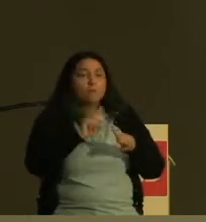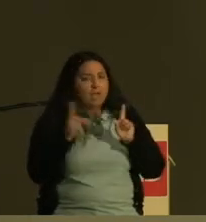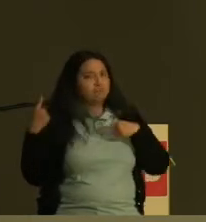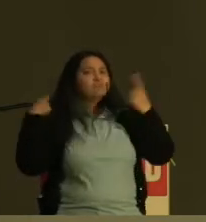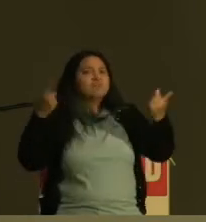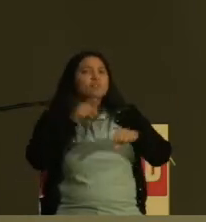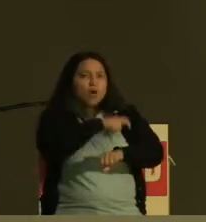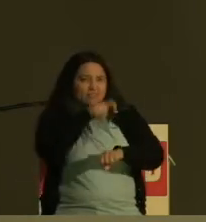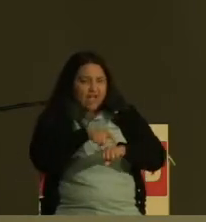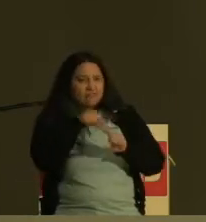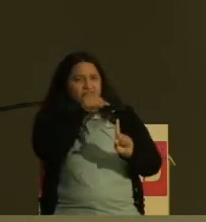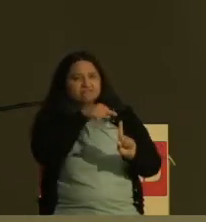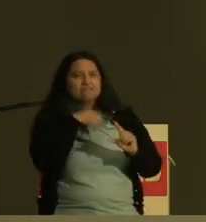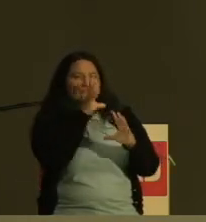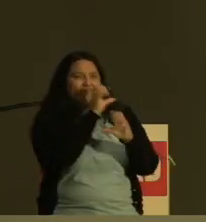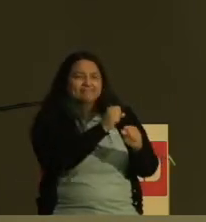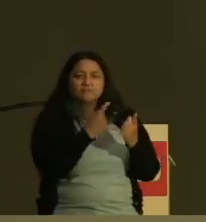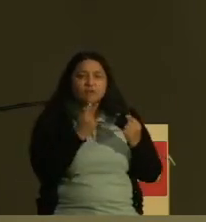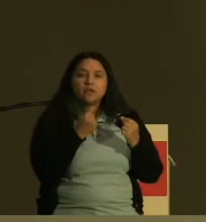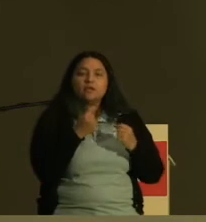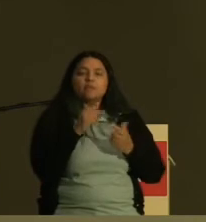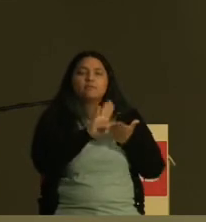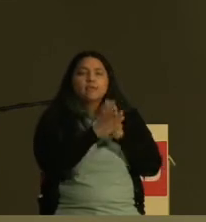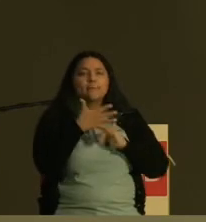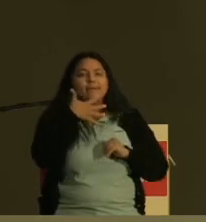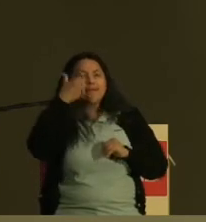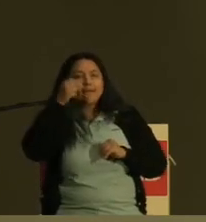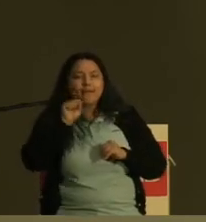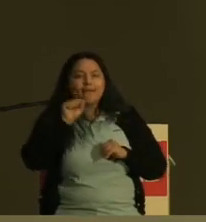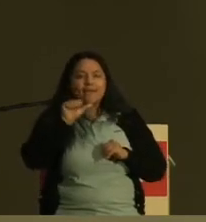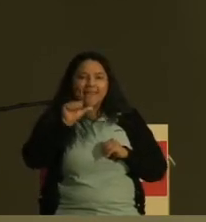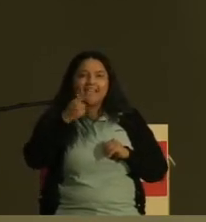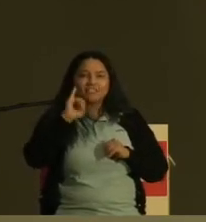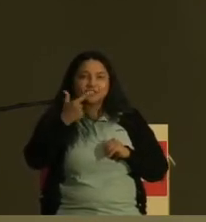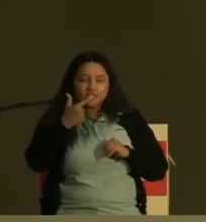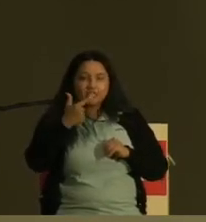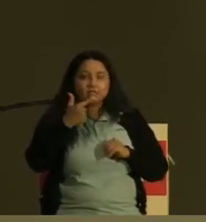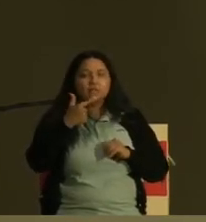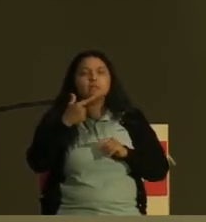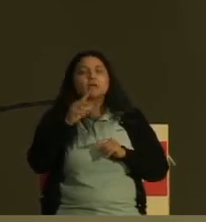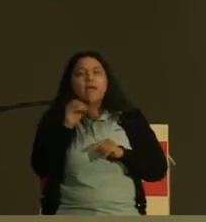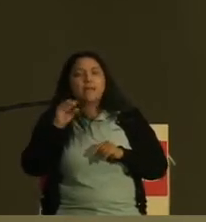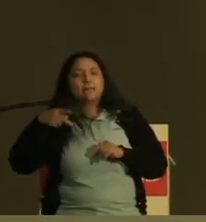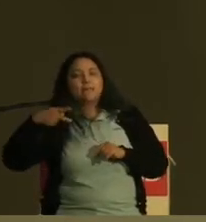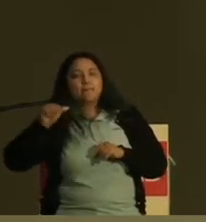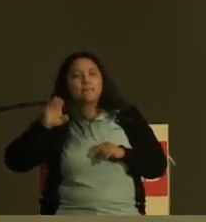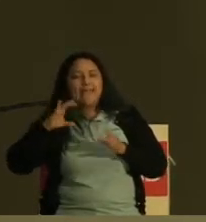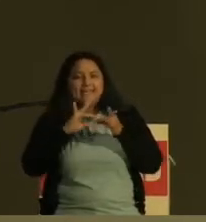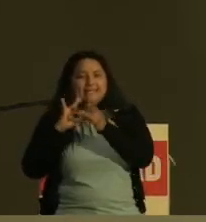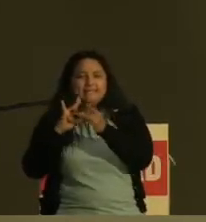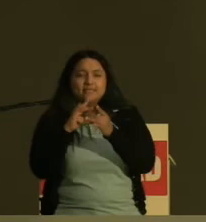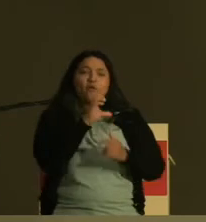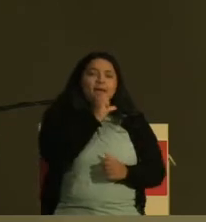interested in the subject of aging and taste, the relationship between taste and age, between what